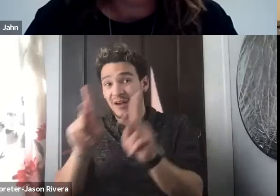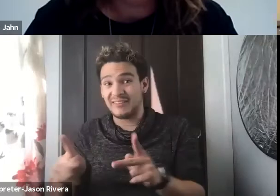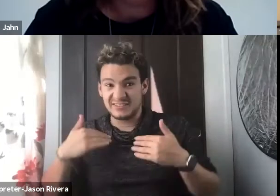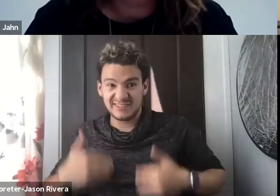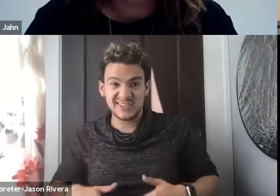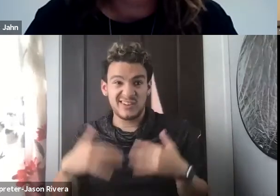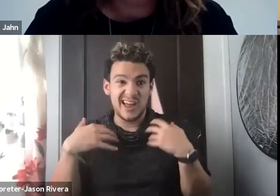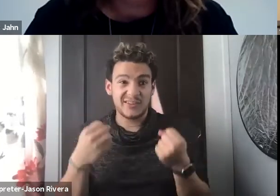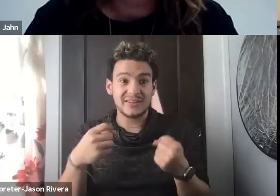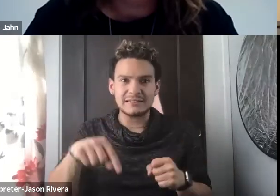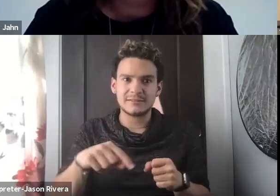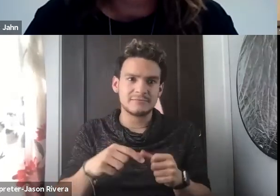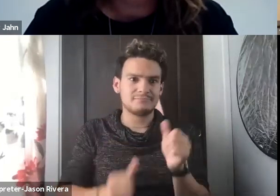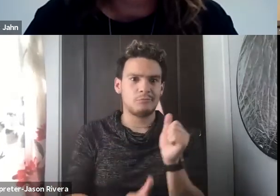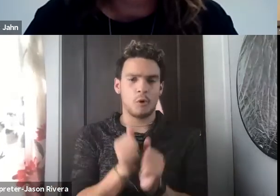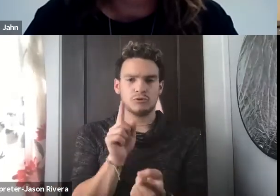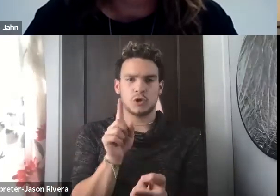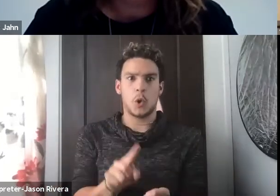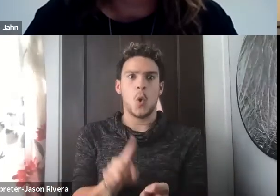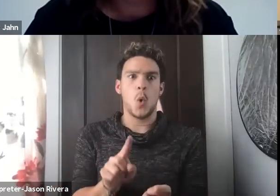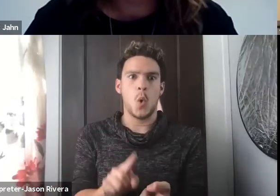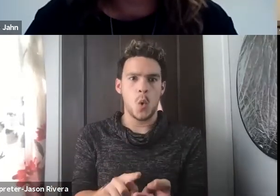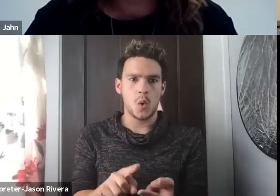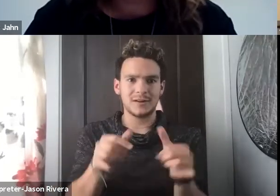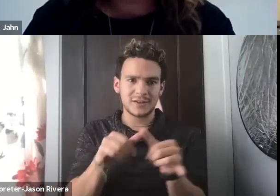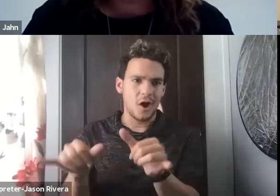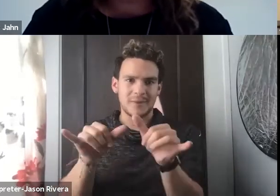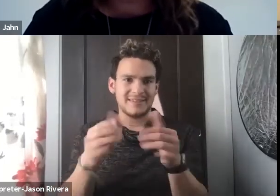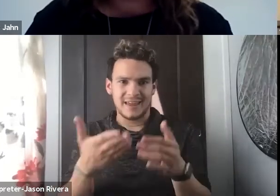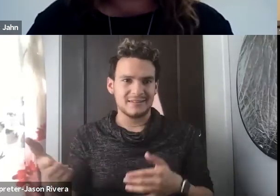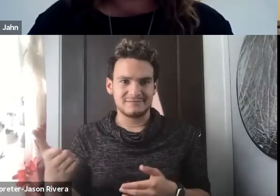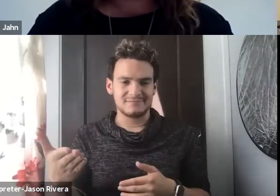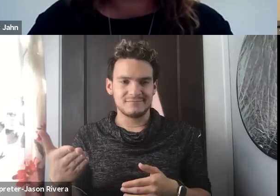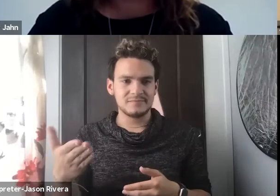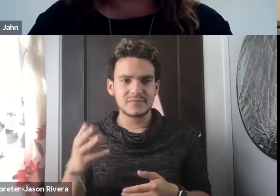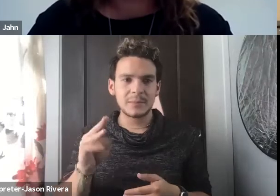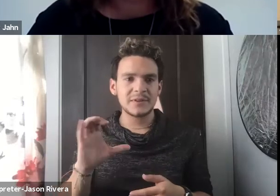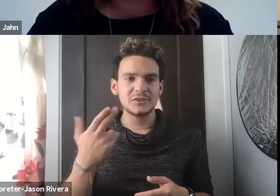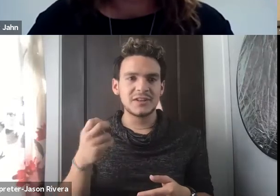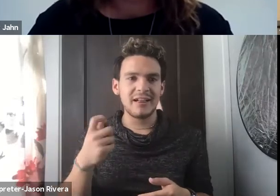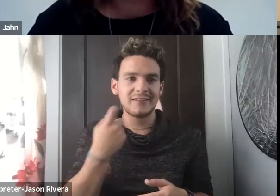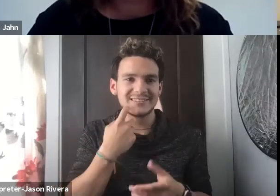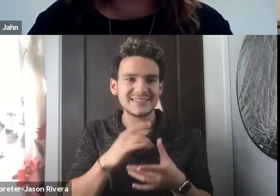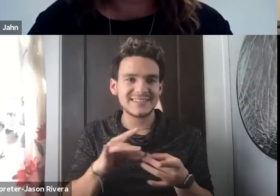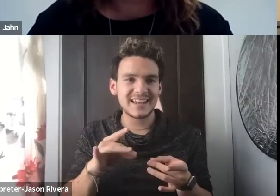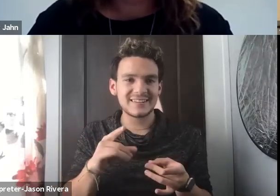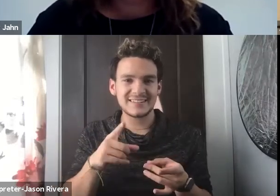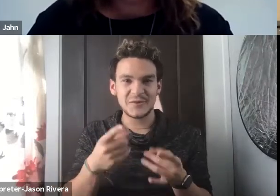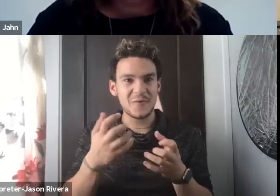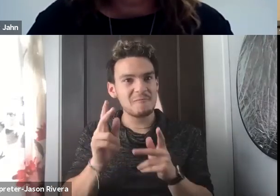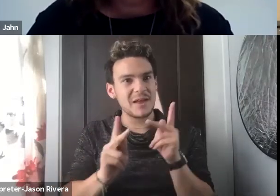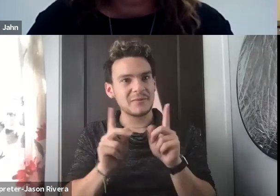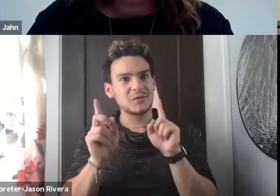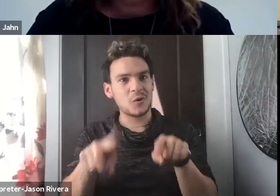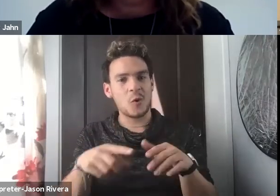is a lowest common denominator thing. If you've got this Michelle said, we used to applaud the people that come in at death's